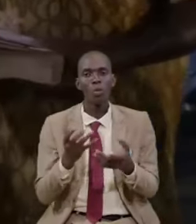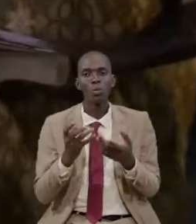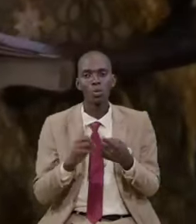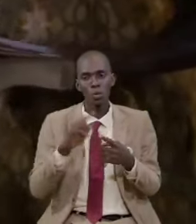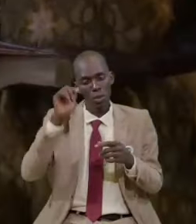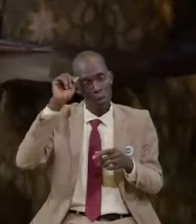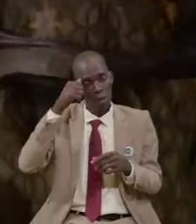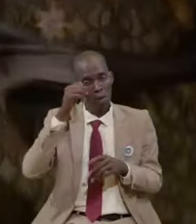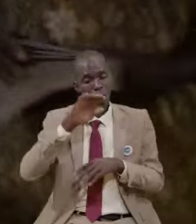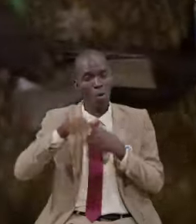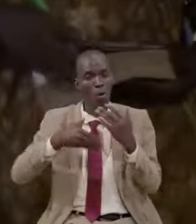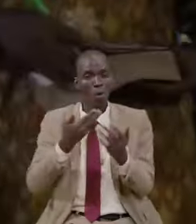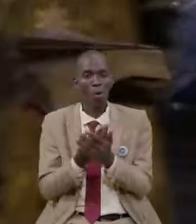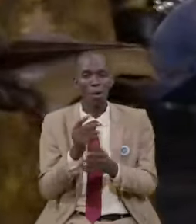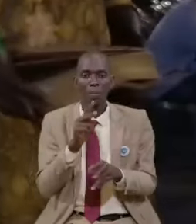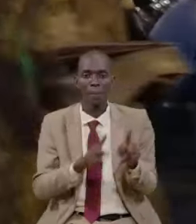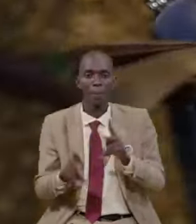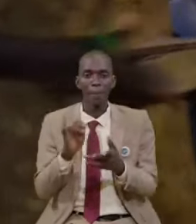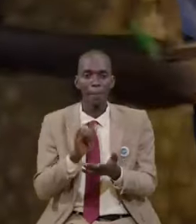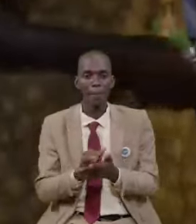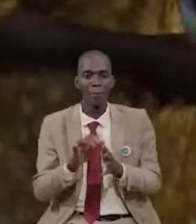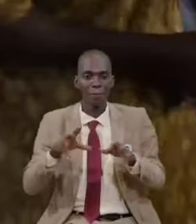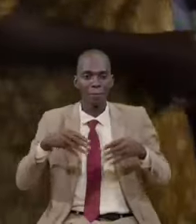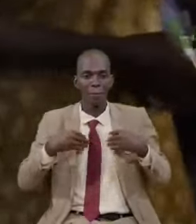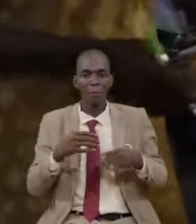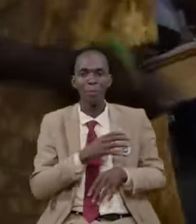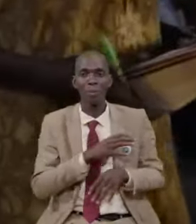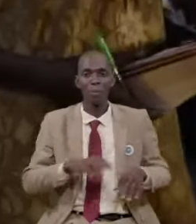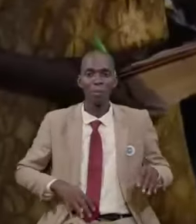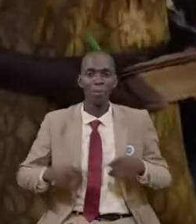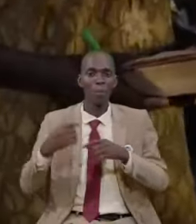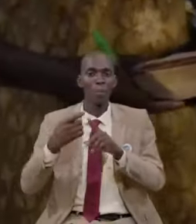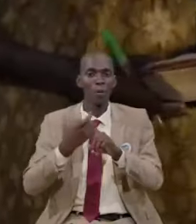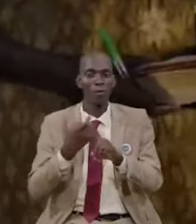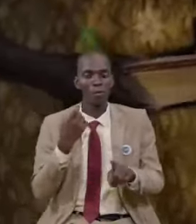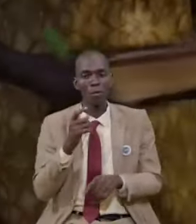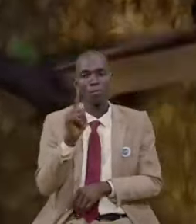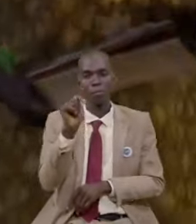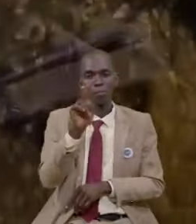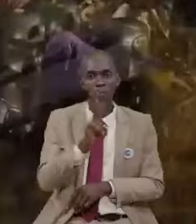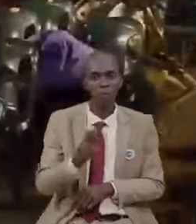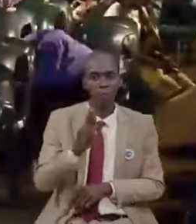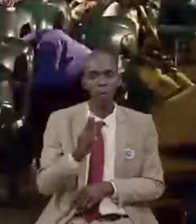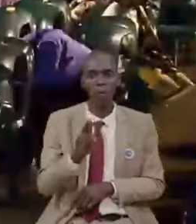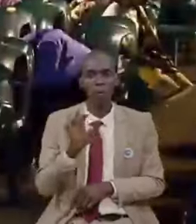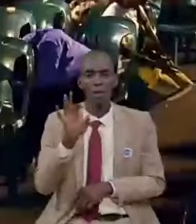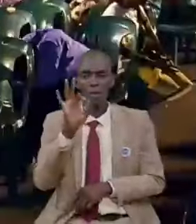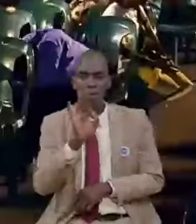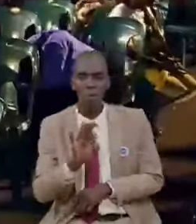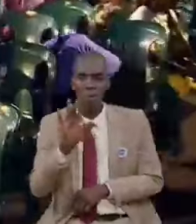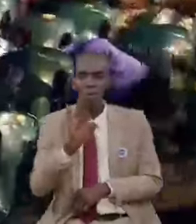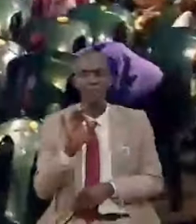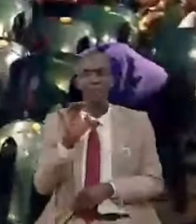to today that there is going to be a special lunch hour fellowship with